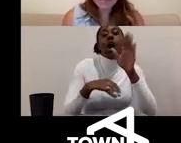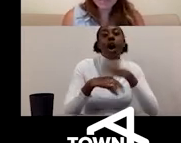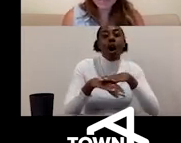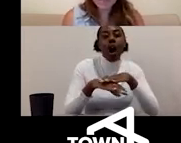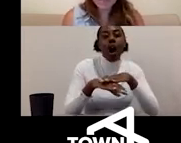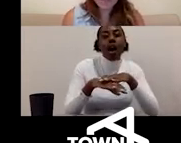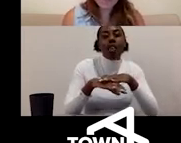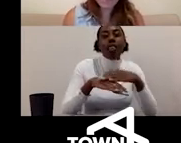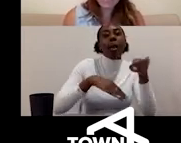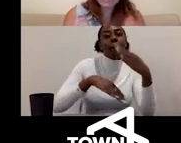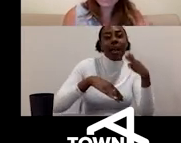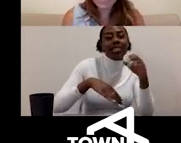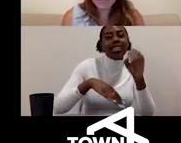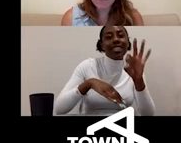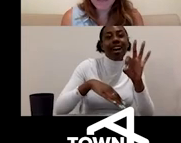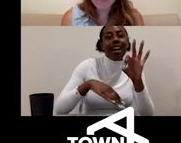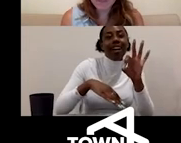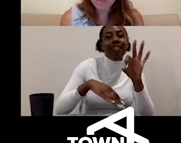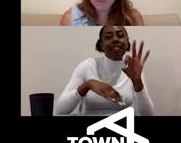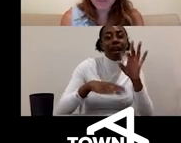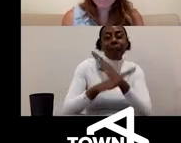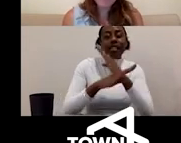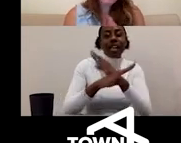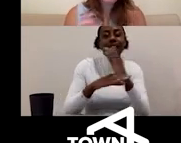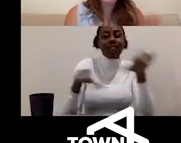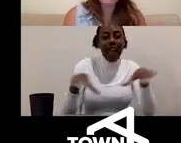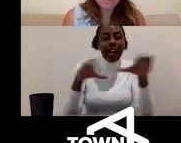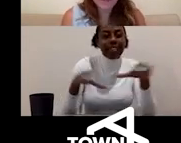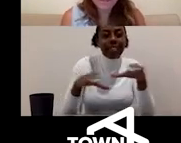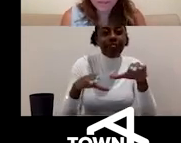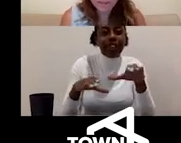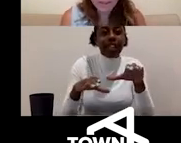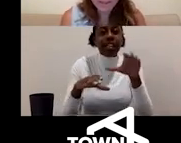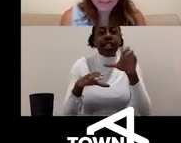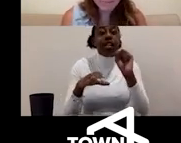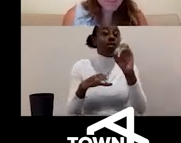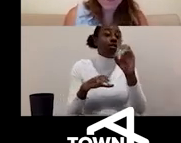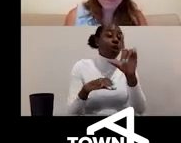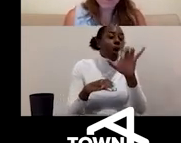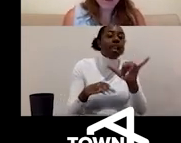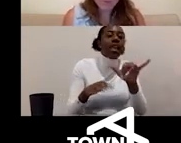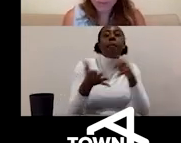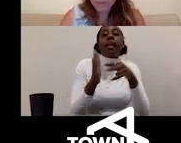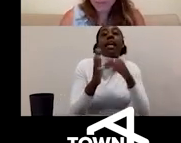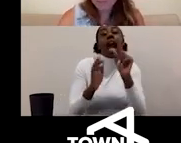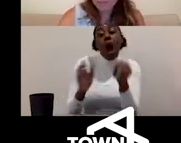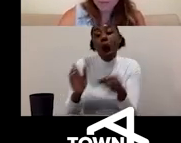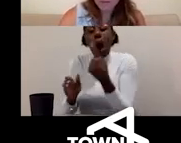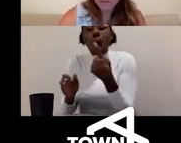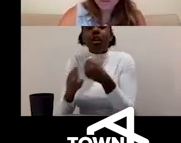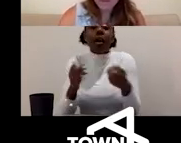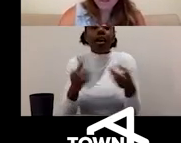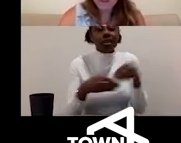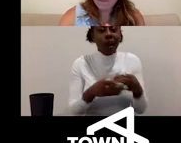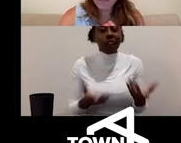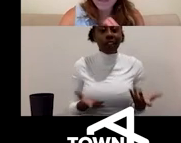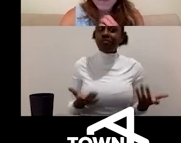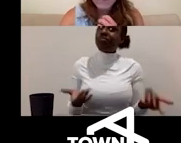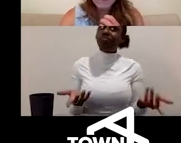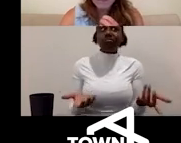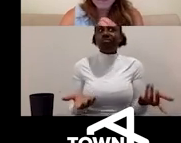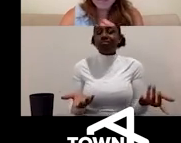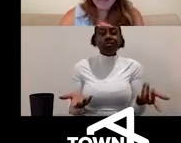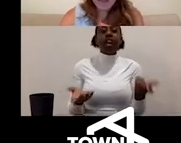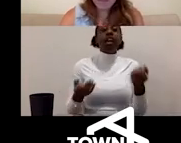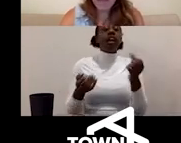of legal language they're using. So we kind of see how that can be exploited. It wasn't solely based on that, but it was a big part of it, you know.